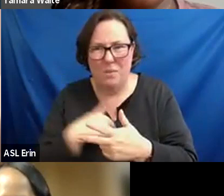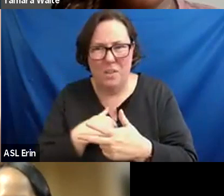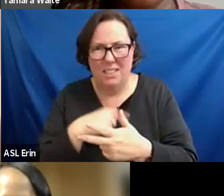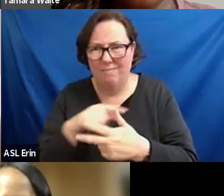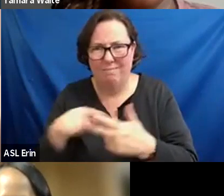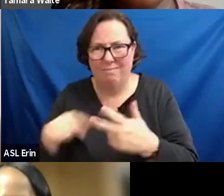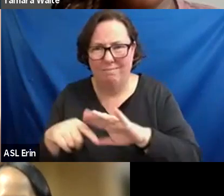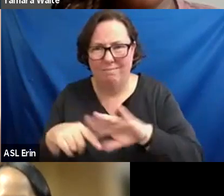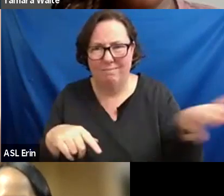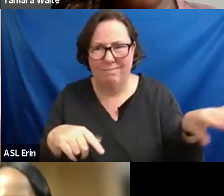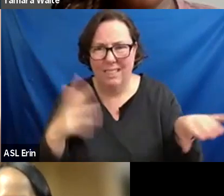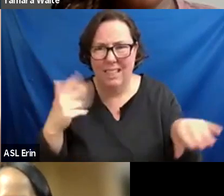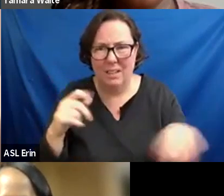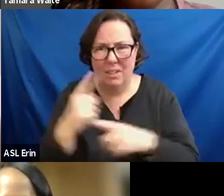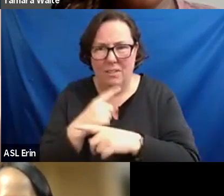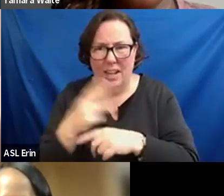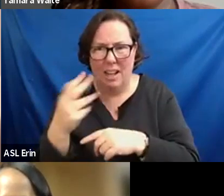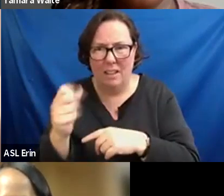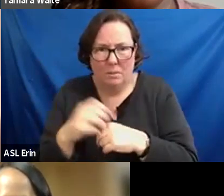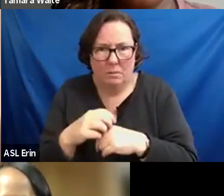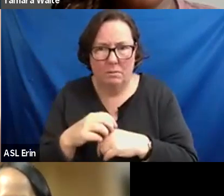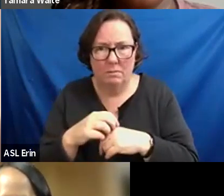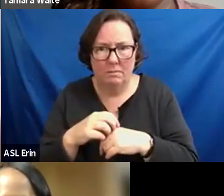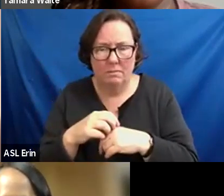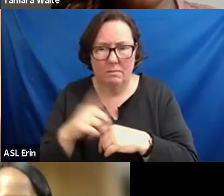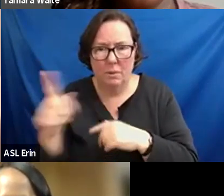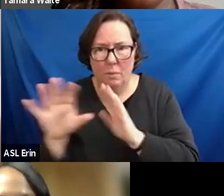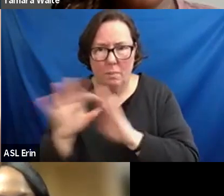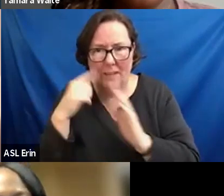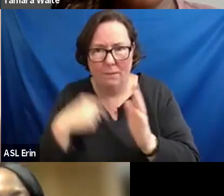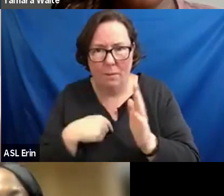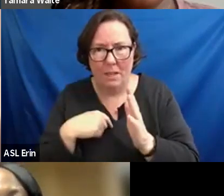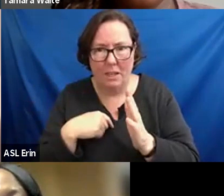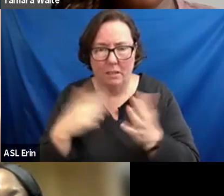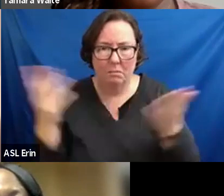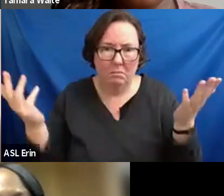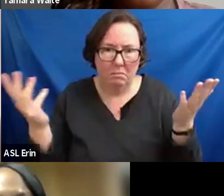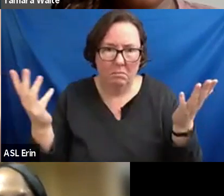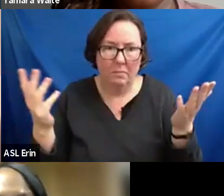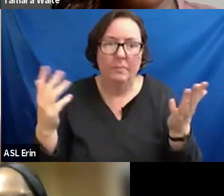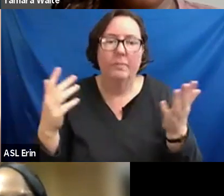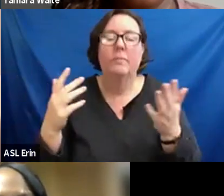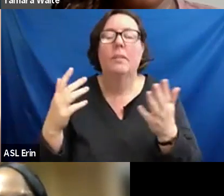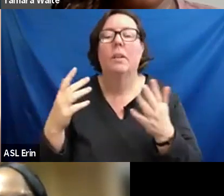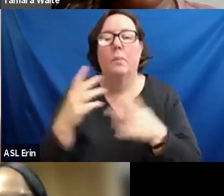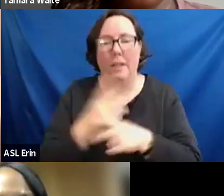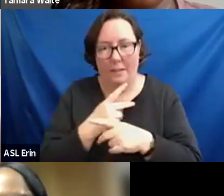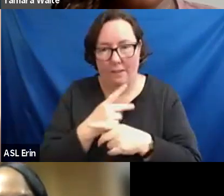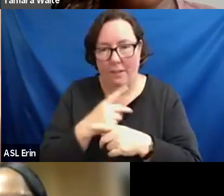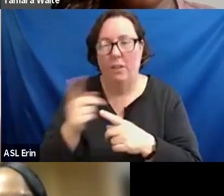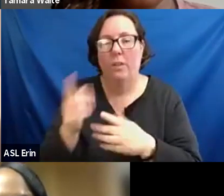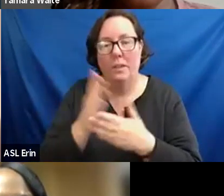to come to a school. So we know, okay, so we factored in the percentage of people that we rank for who don't actually